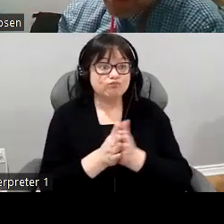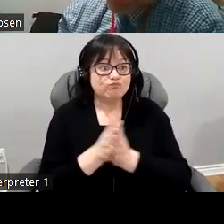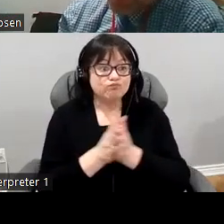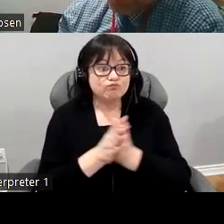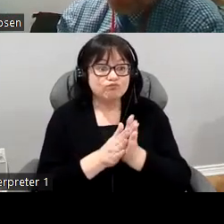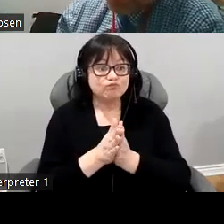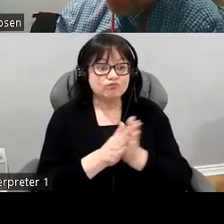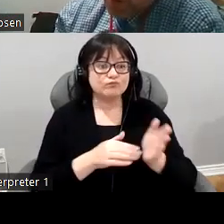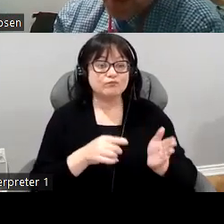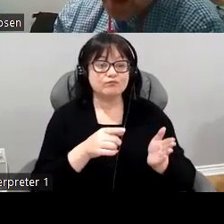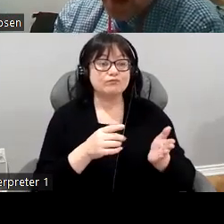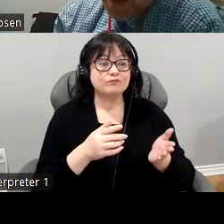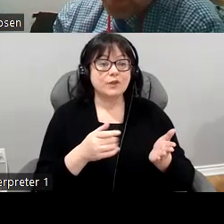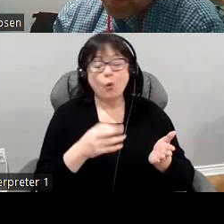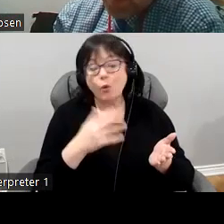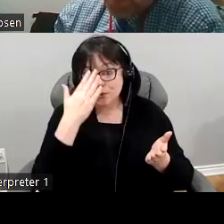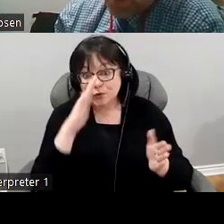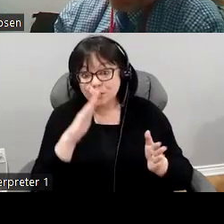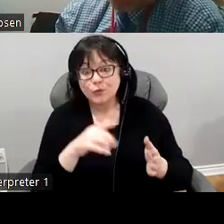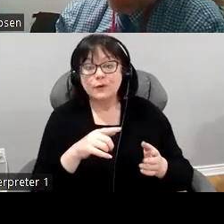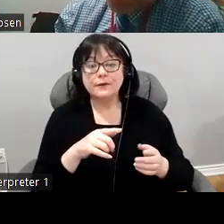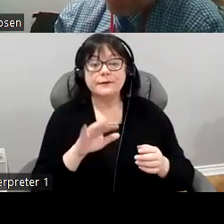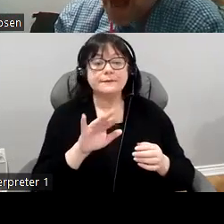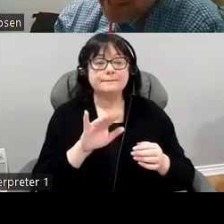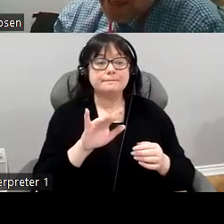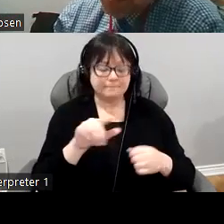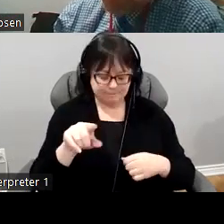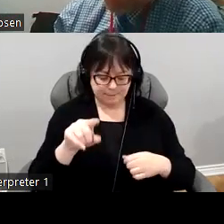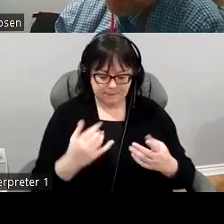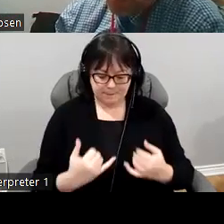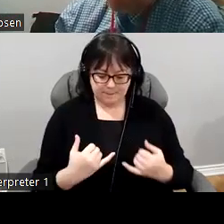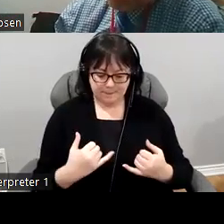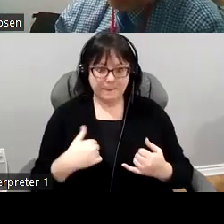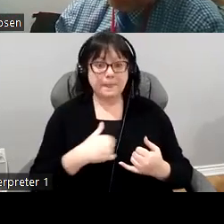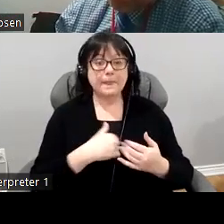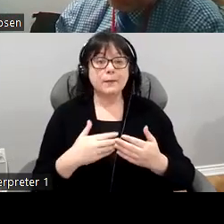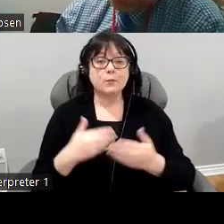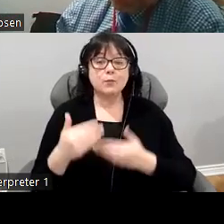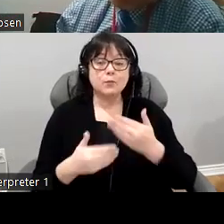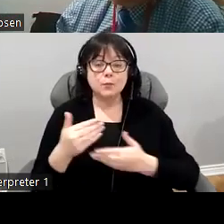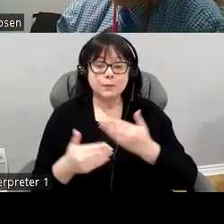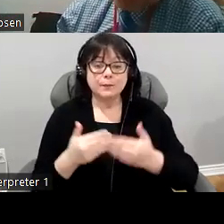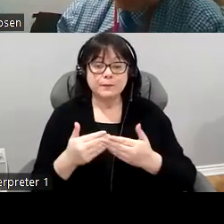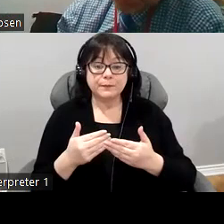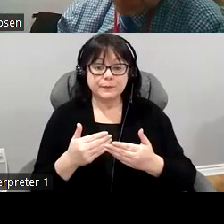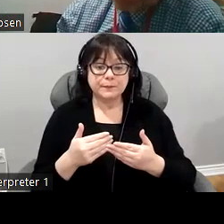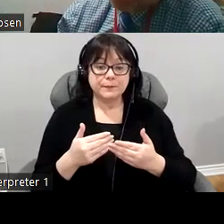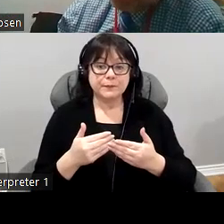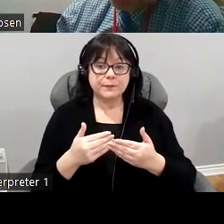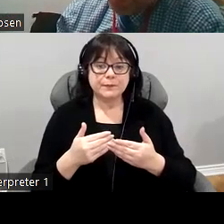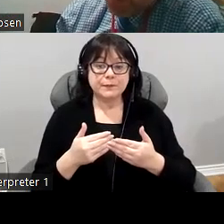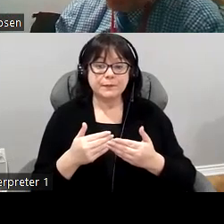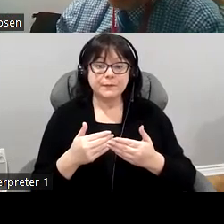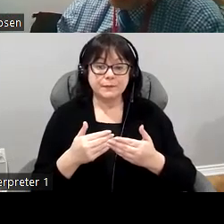are less familiar with, we are in the process of working on a special